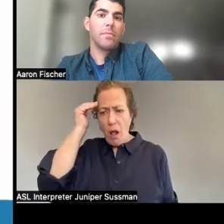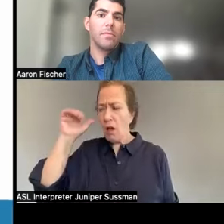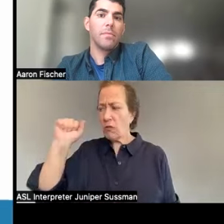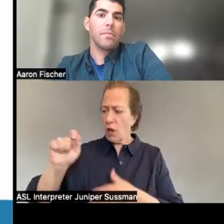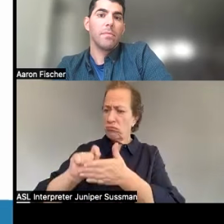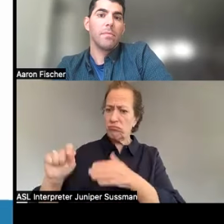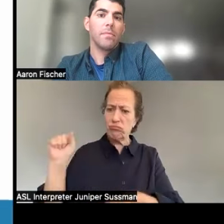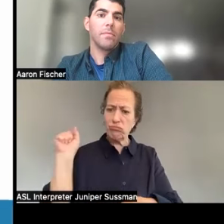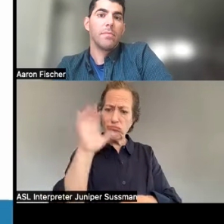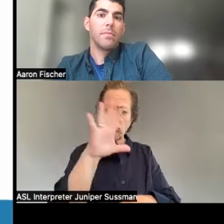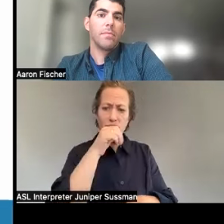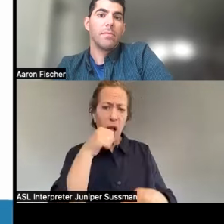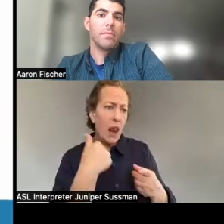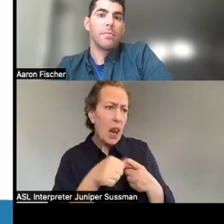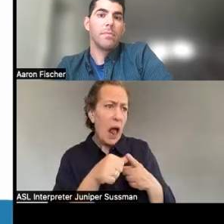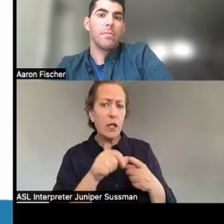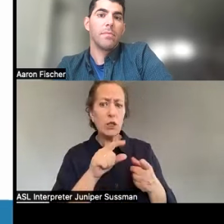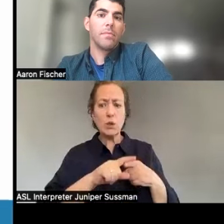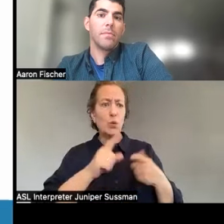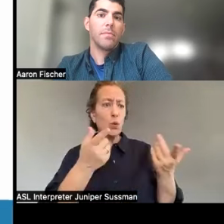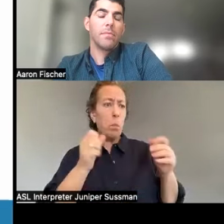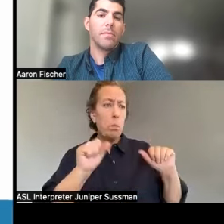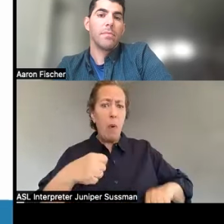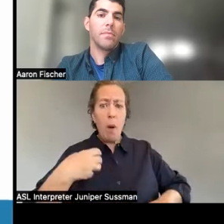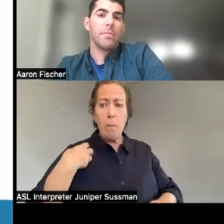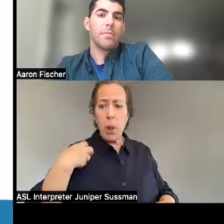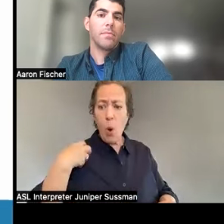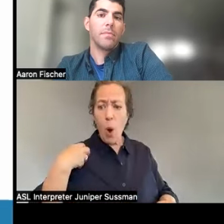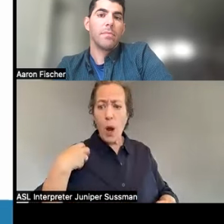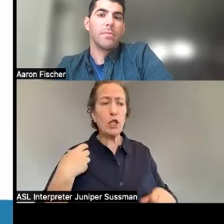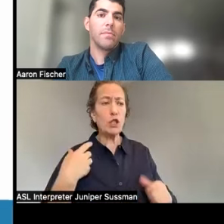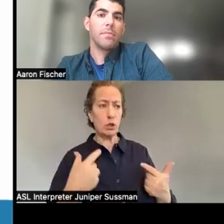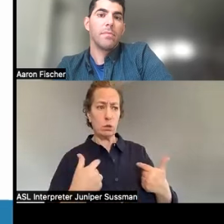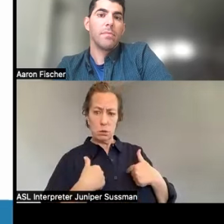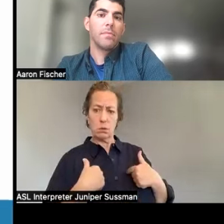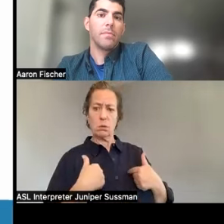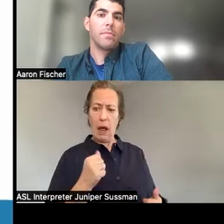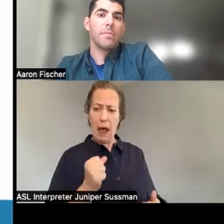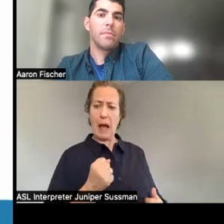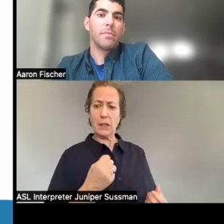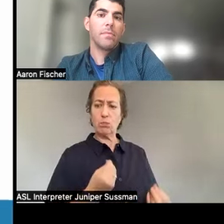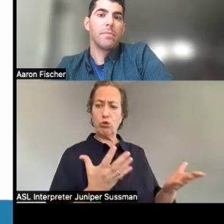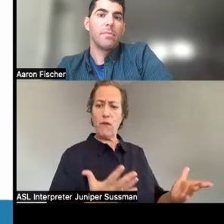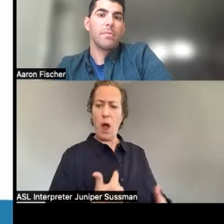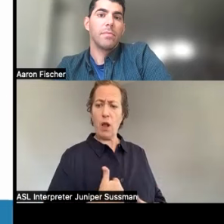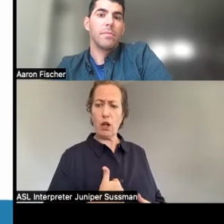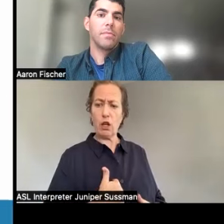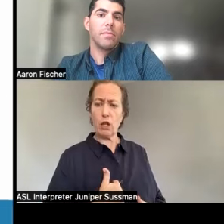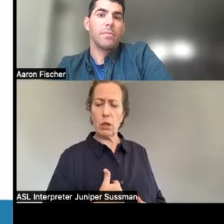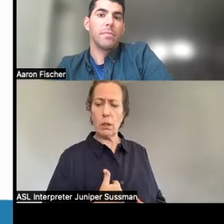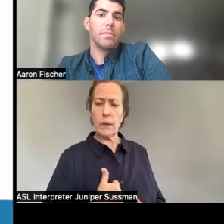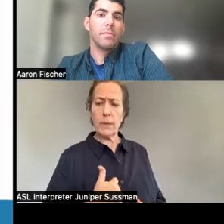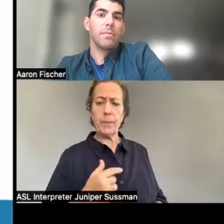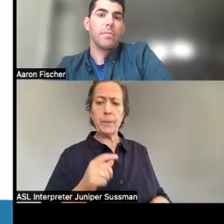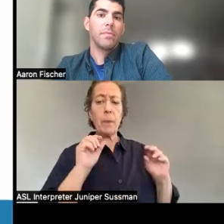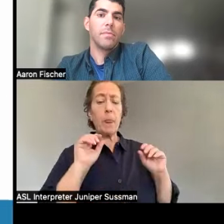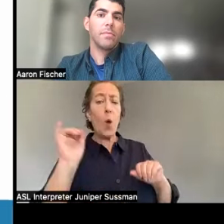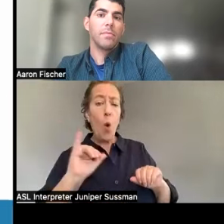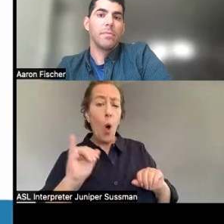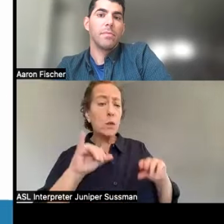available to consult with employers as healthcare providers. They can use their training to conduct focused